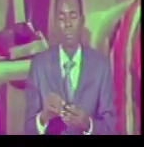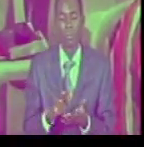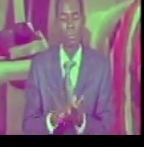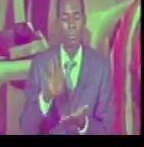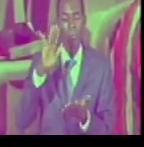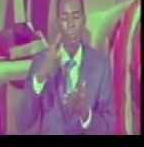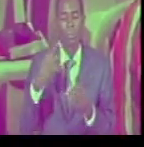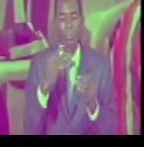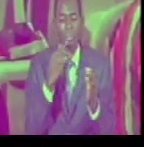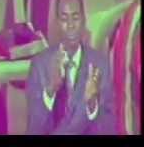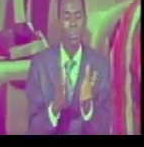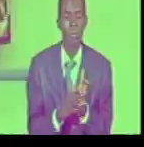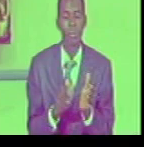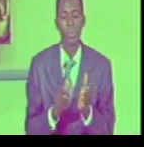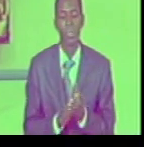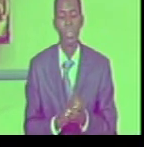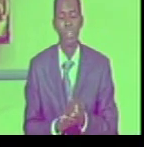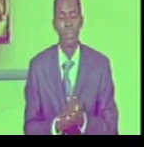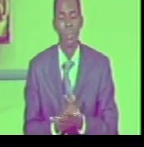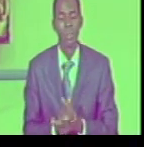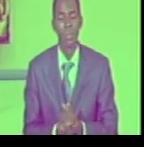praise.